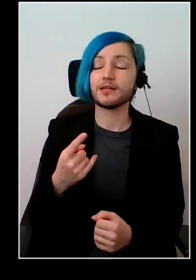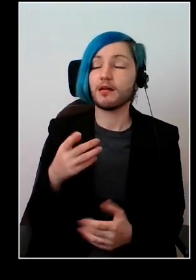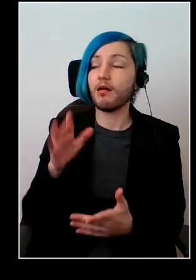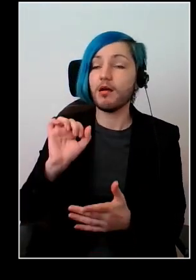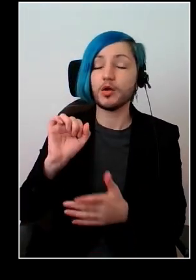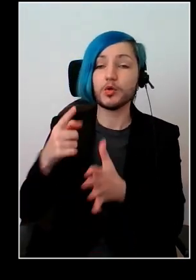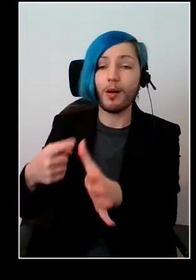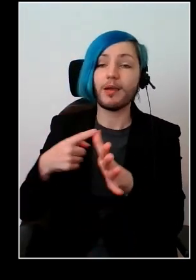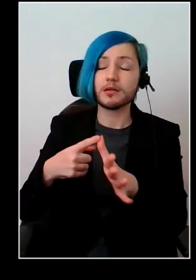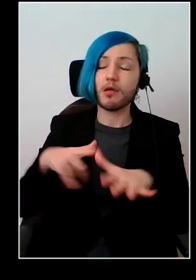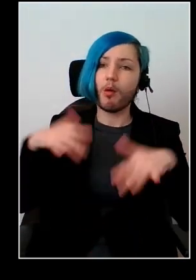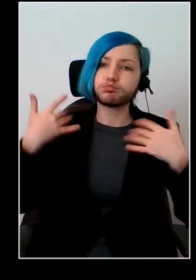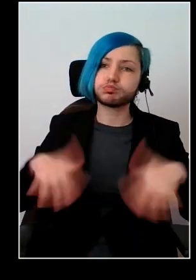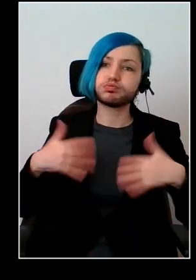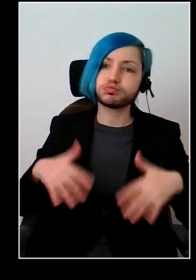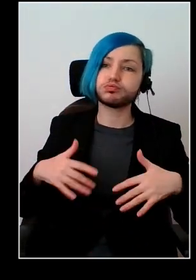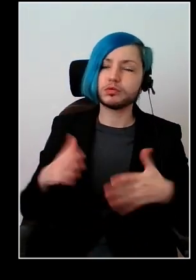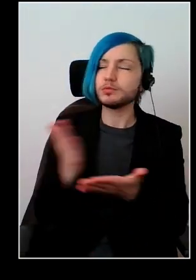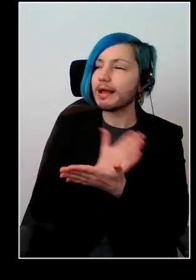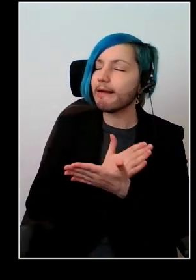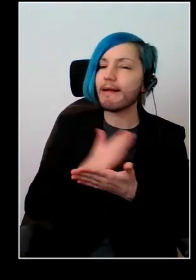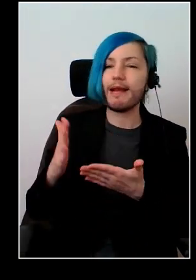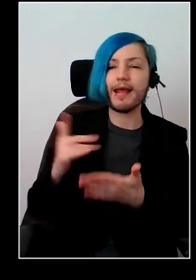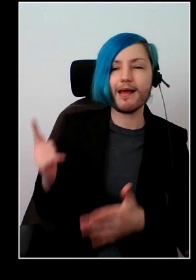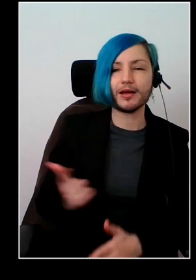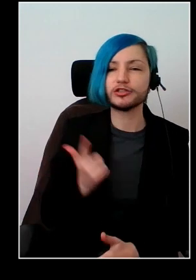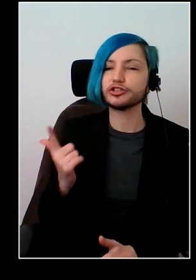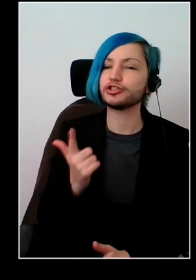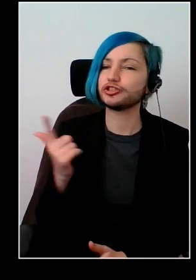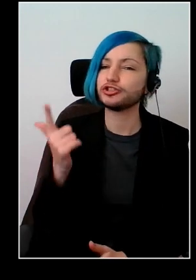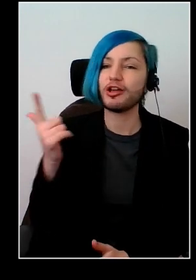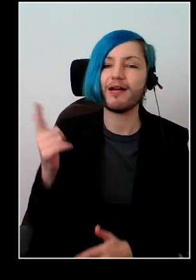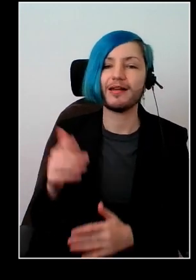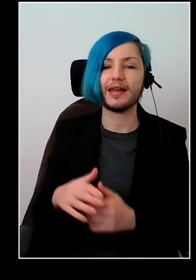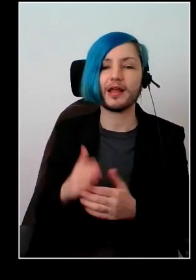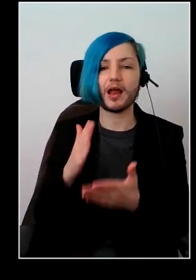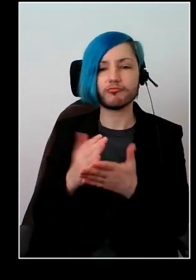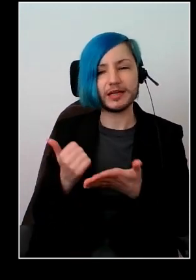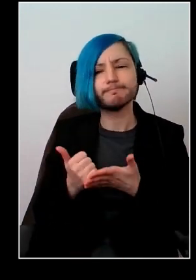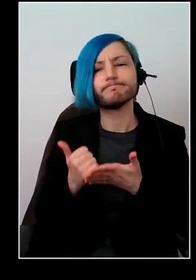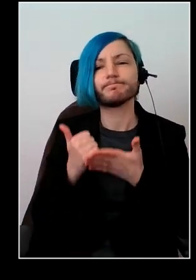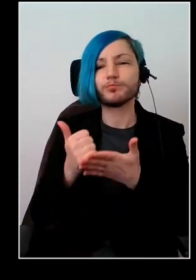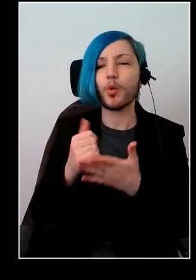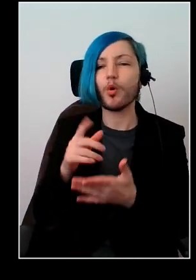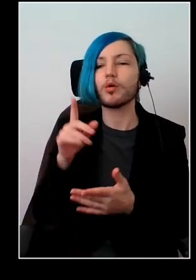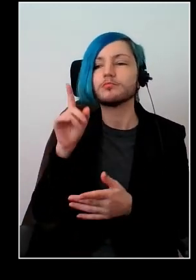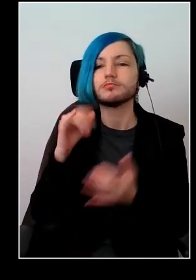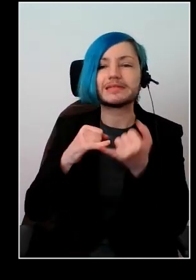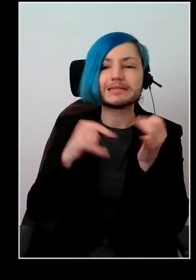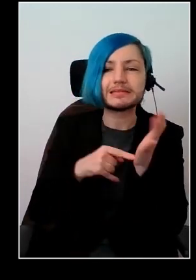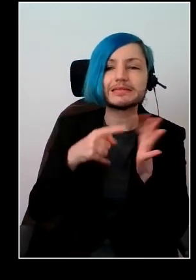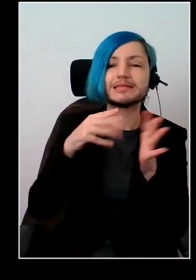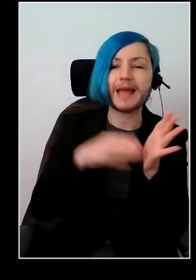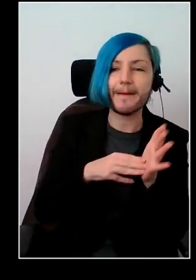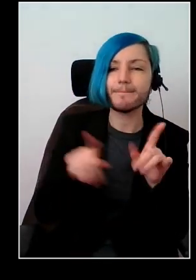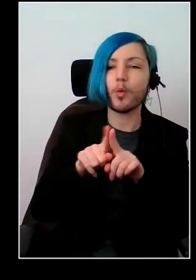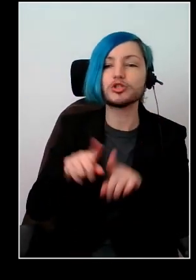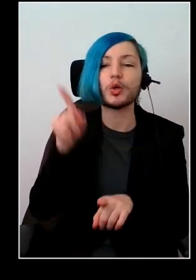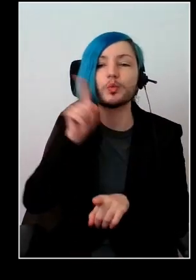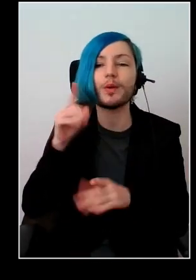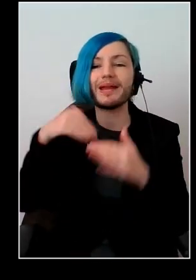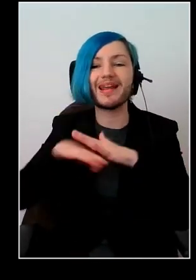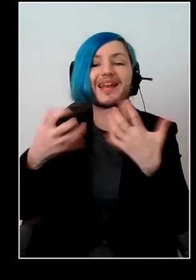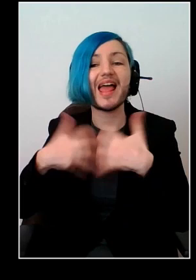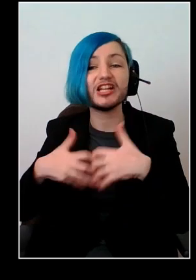away. There was clarity around your journey and you are an excellent supporter for STEM and women in engineering. They were also very impressed by your